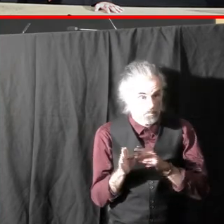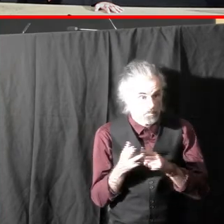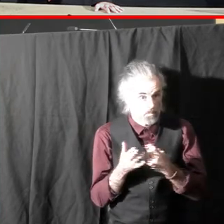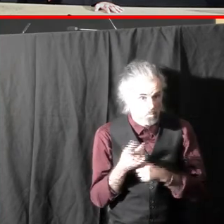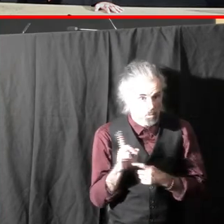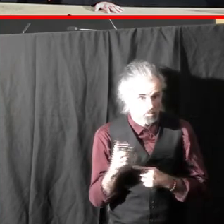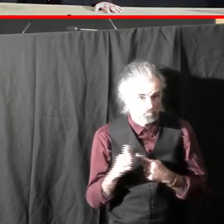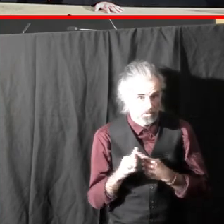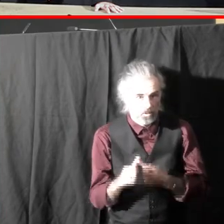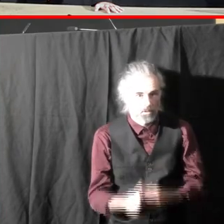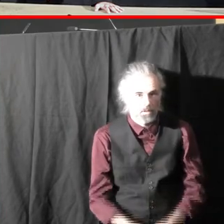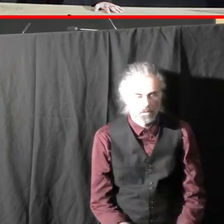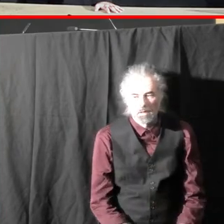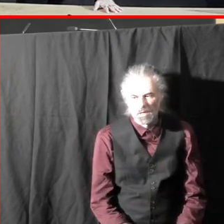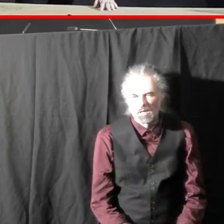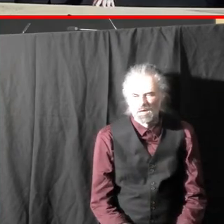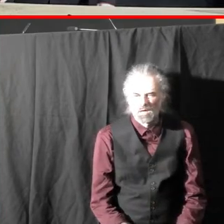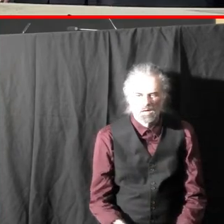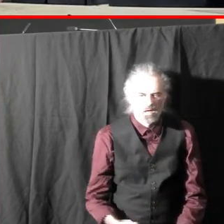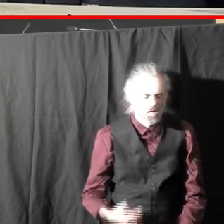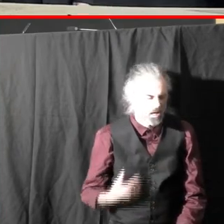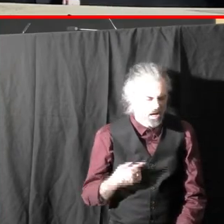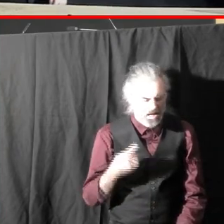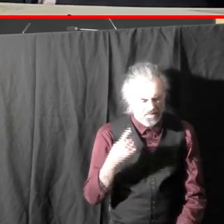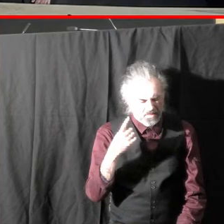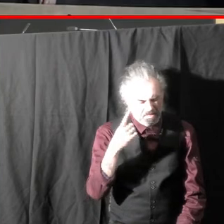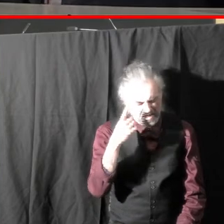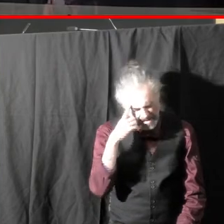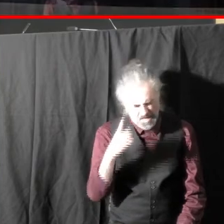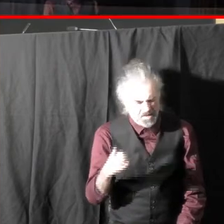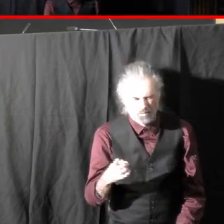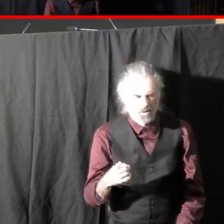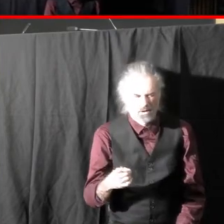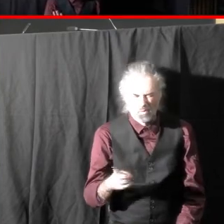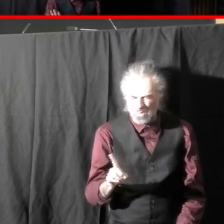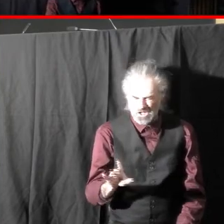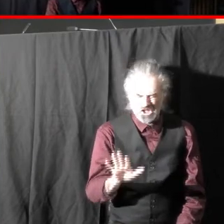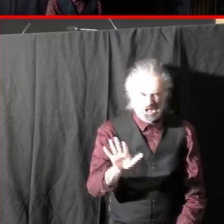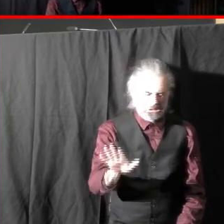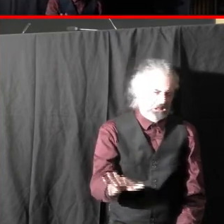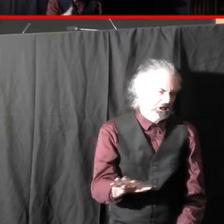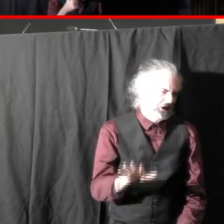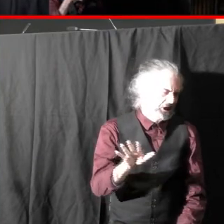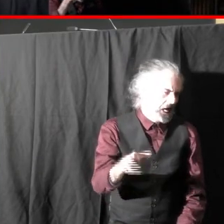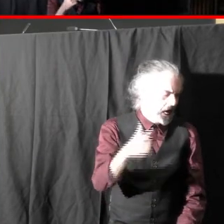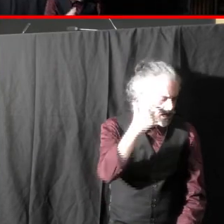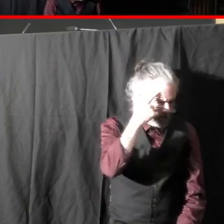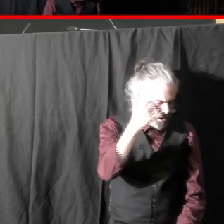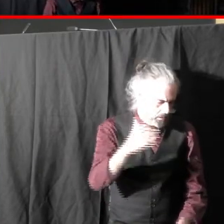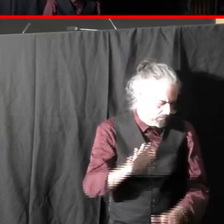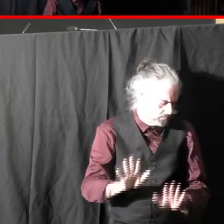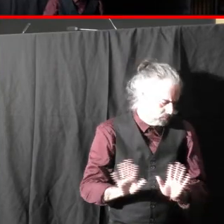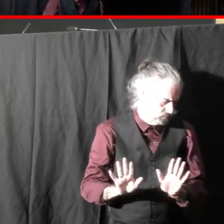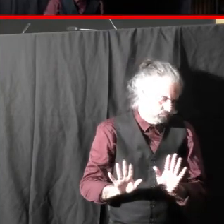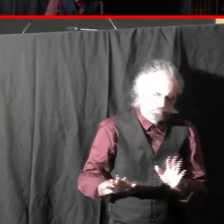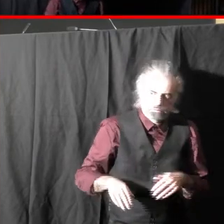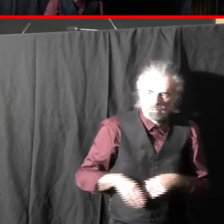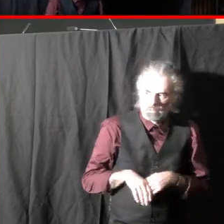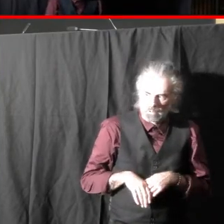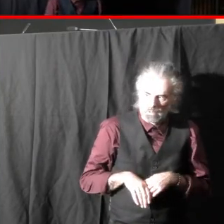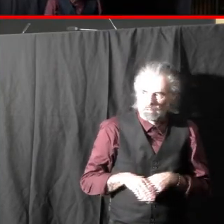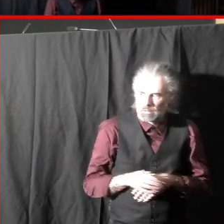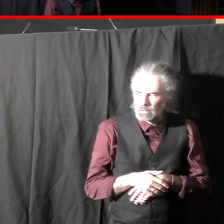is? Well, I think that's just an absolutely shameful suggestion. We stop.